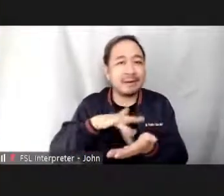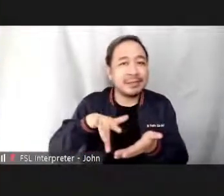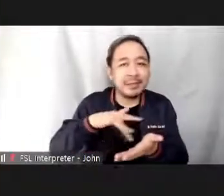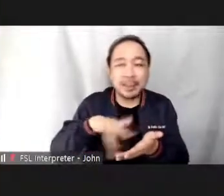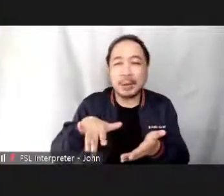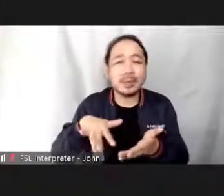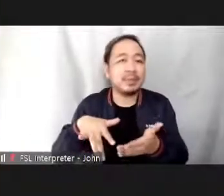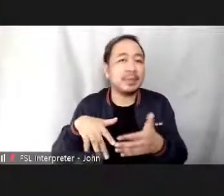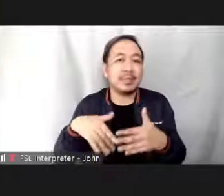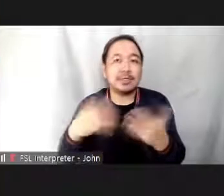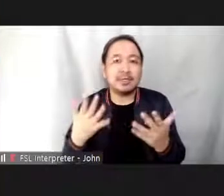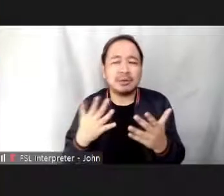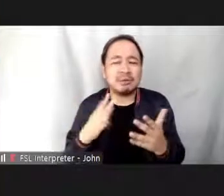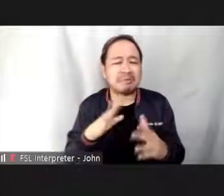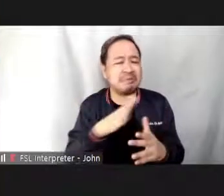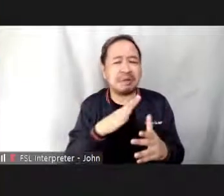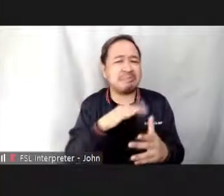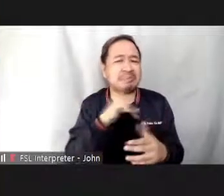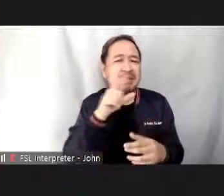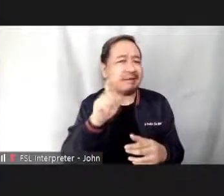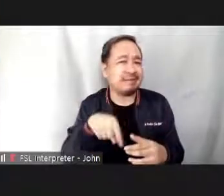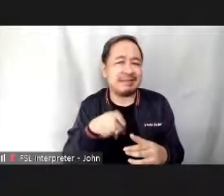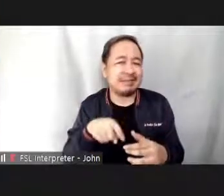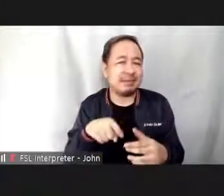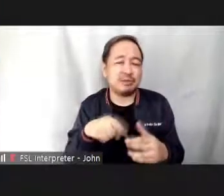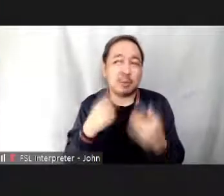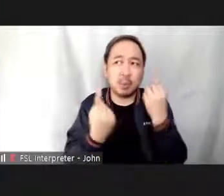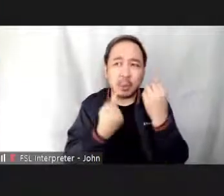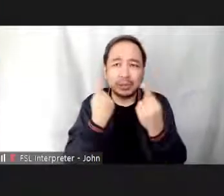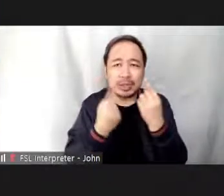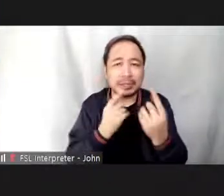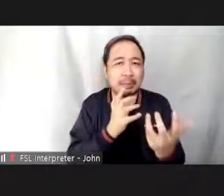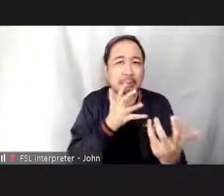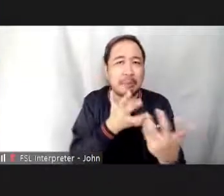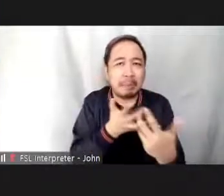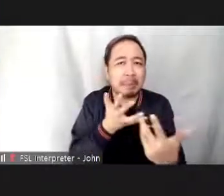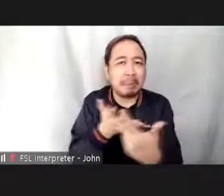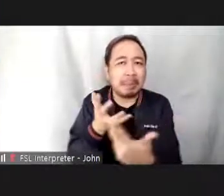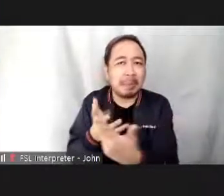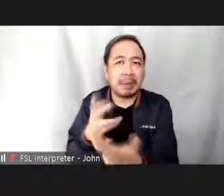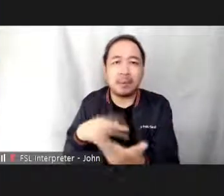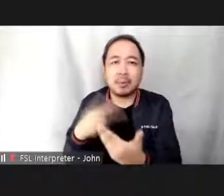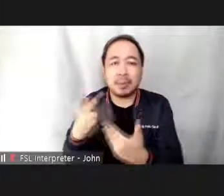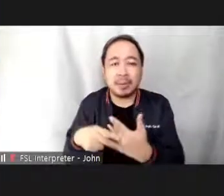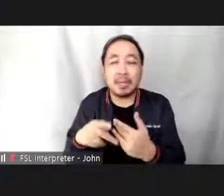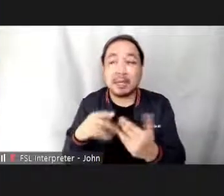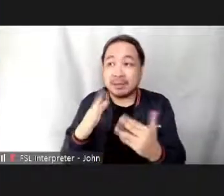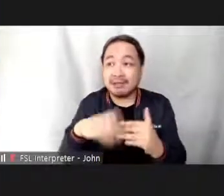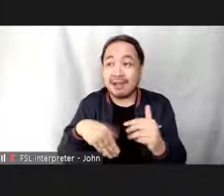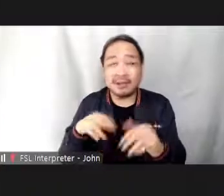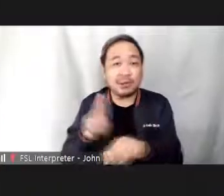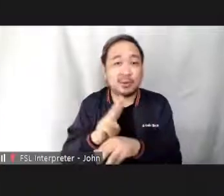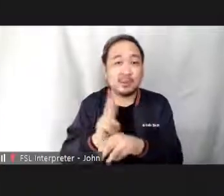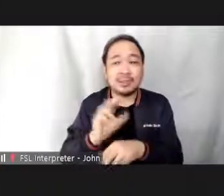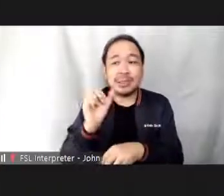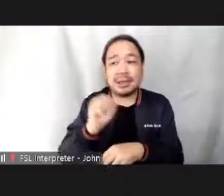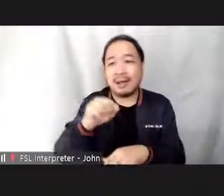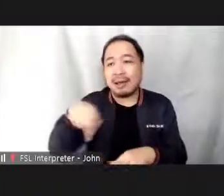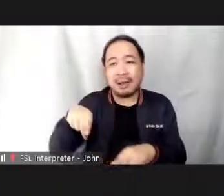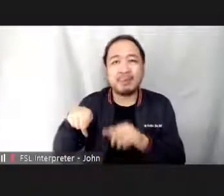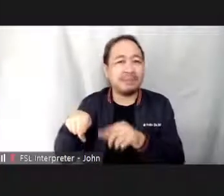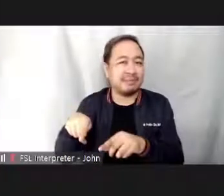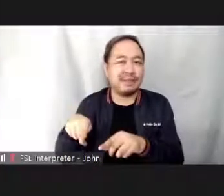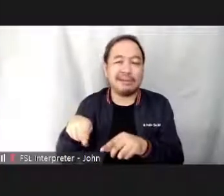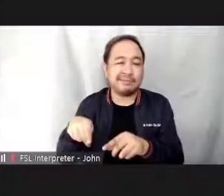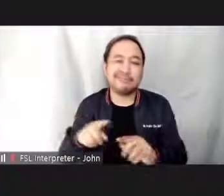without worrying about compatibility of the program, unlike when using an app-based program. A